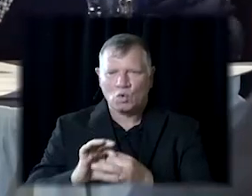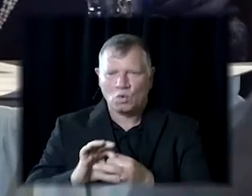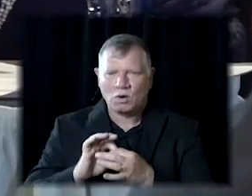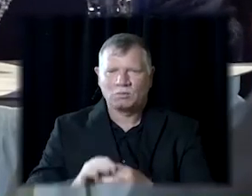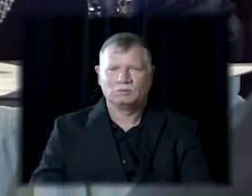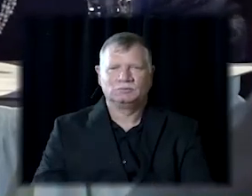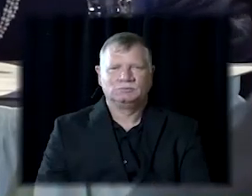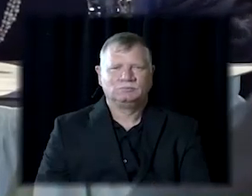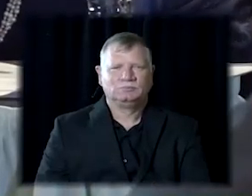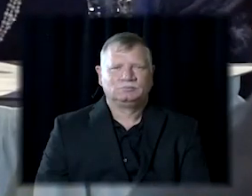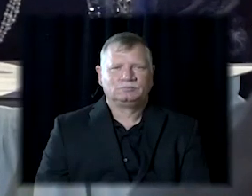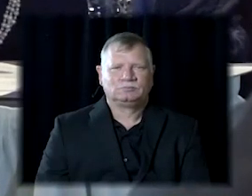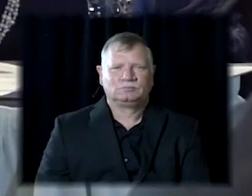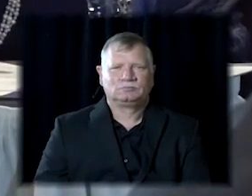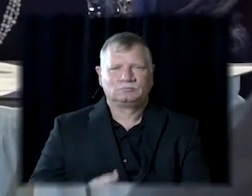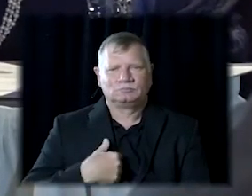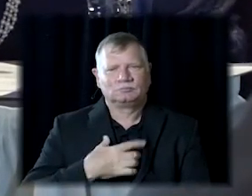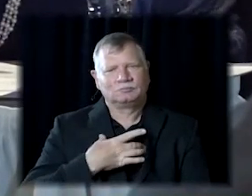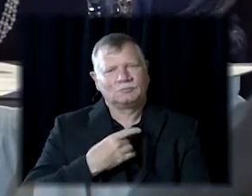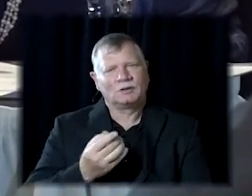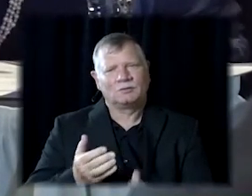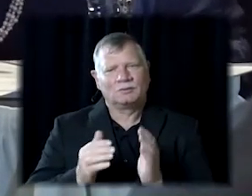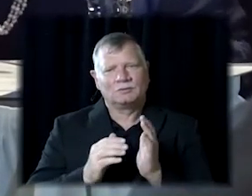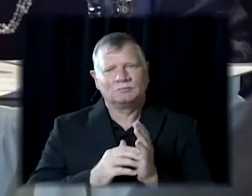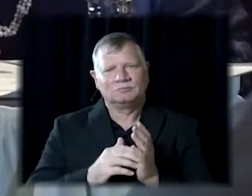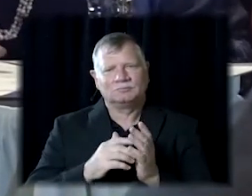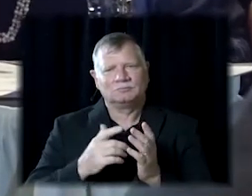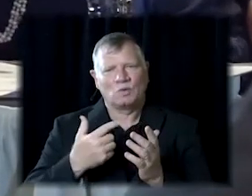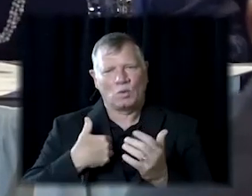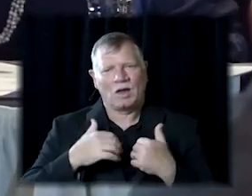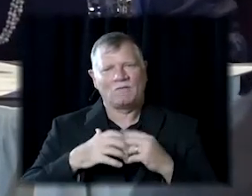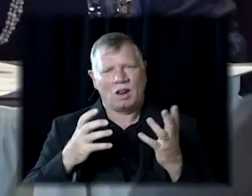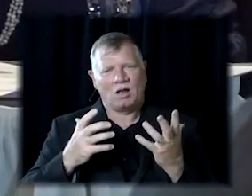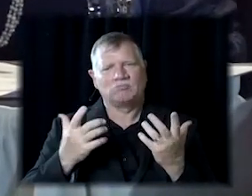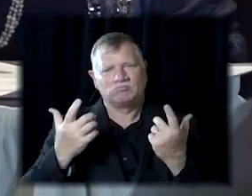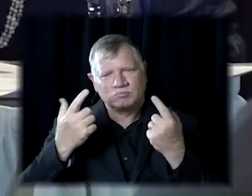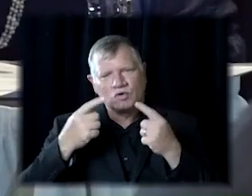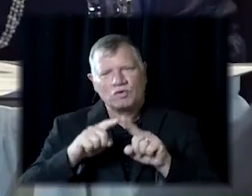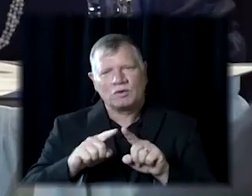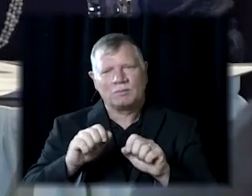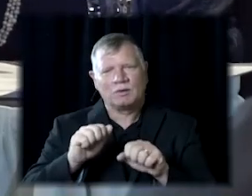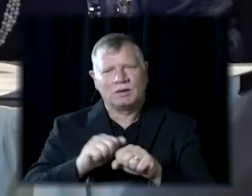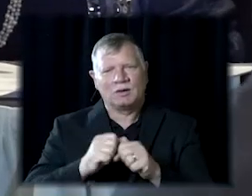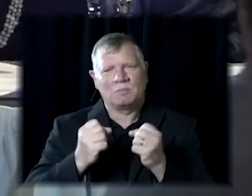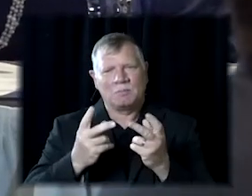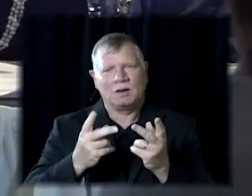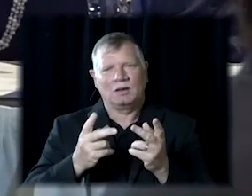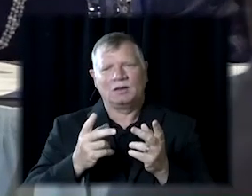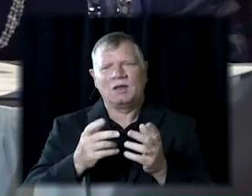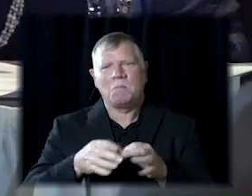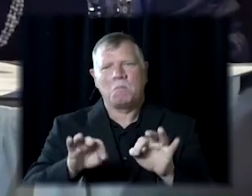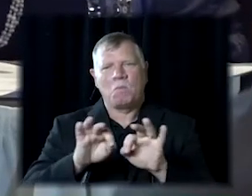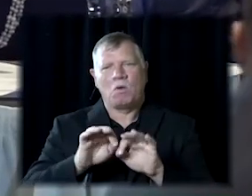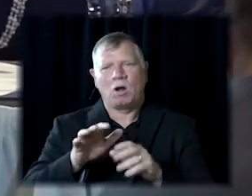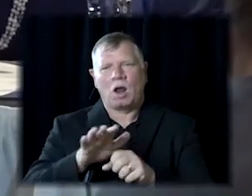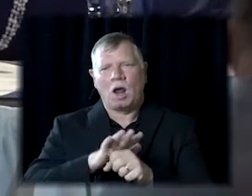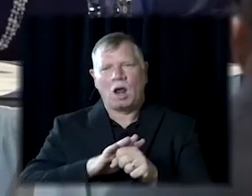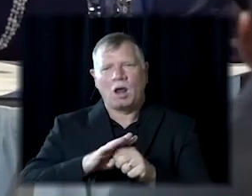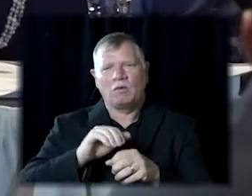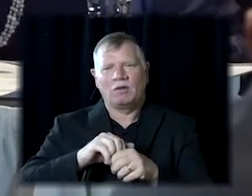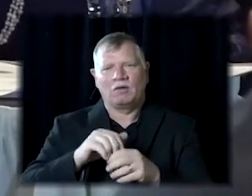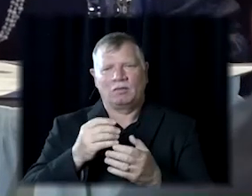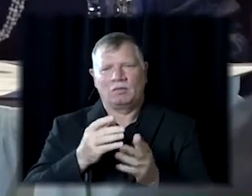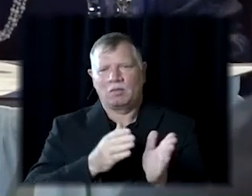cooperation. I'd like to reiterate again how much alignment there is on so many key areas of the fiscal plan. One of the